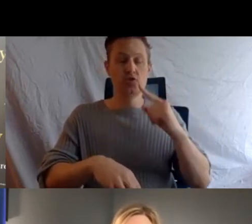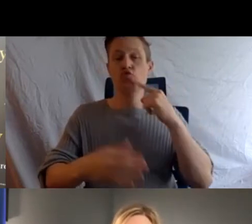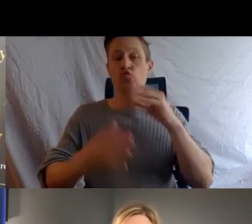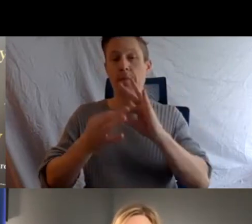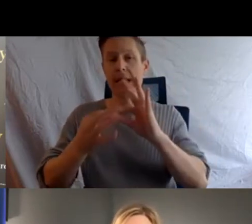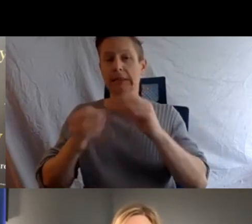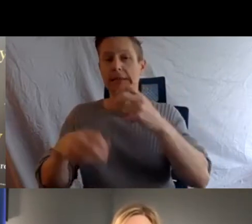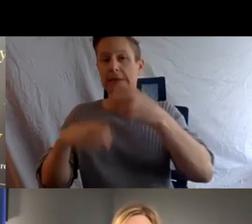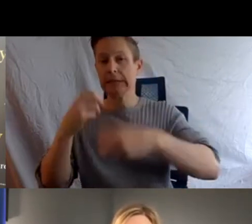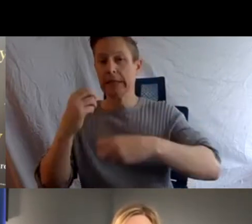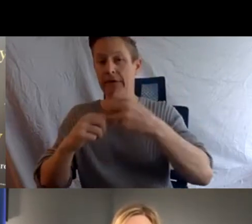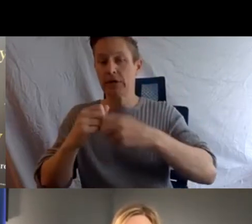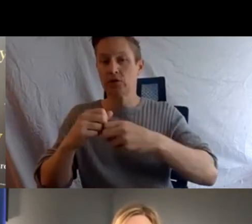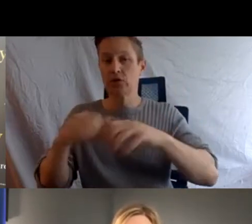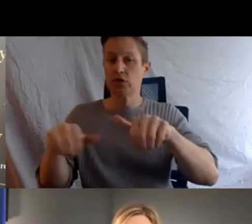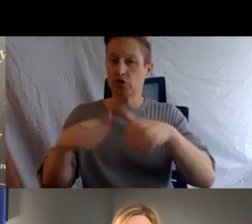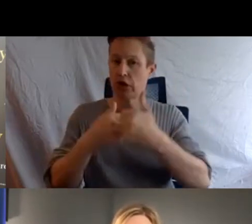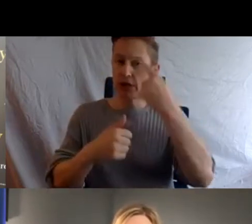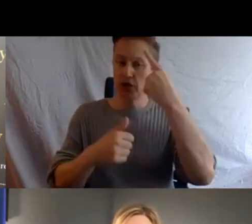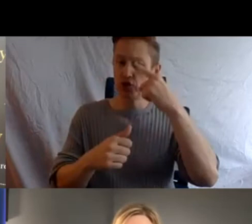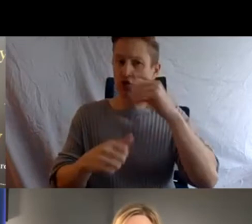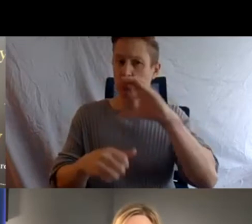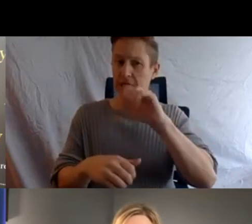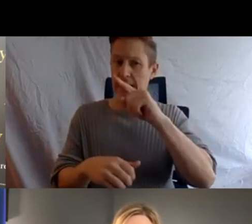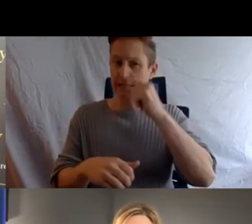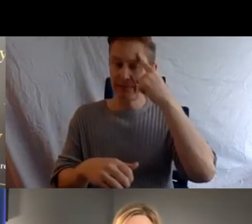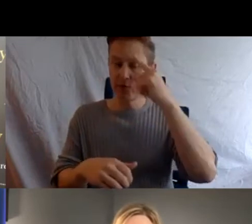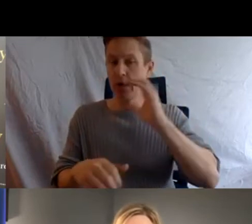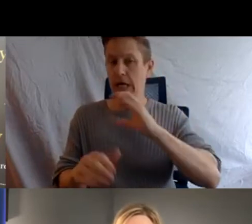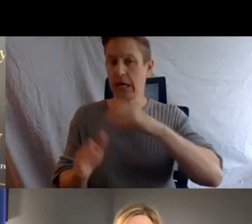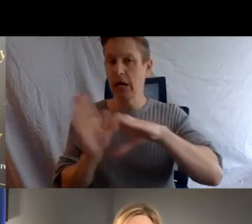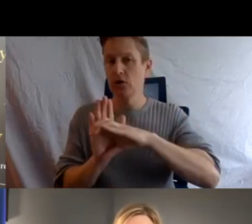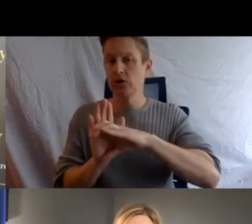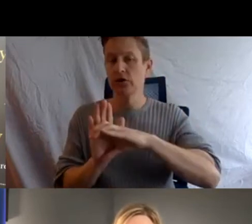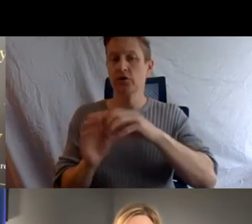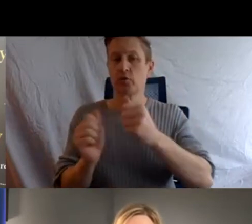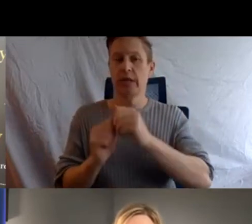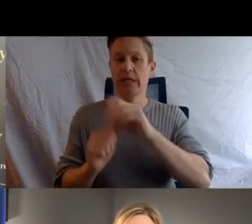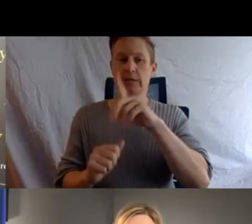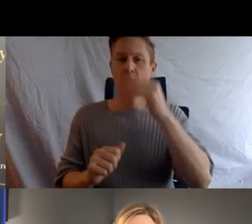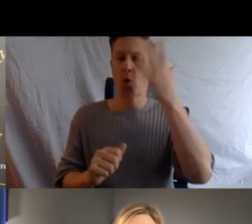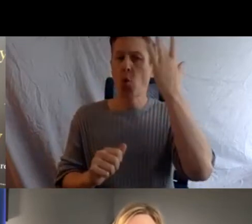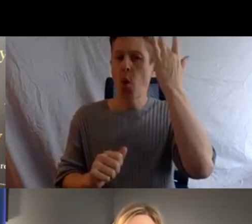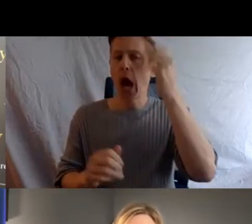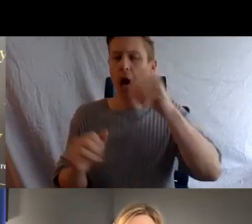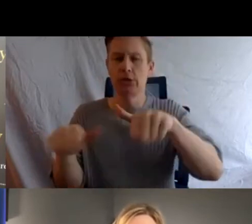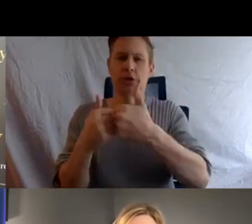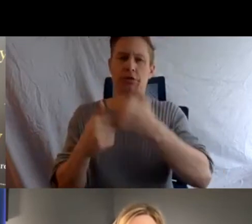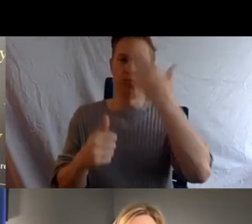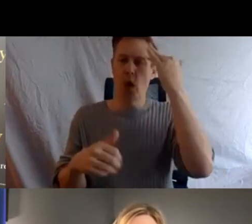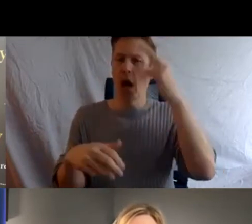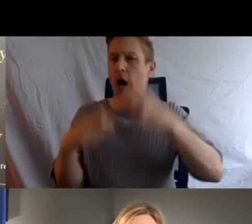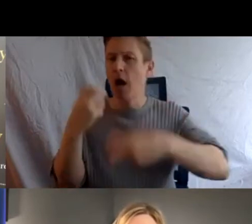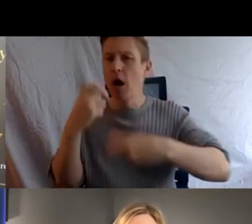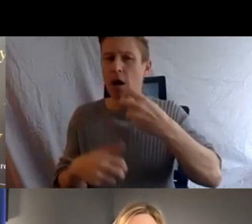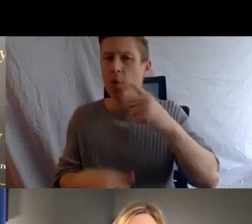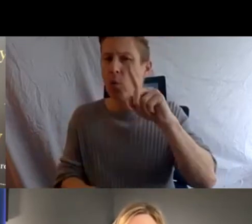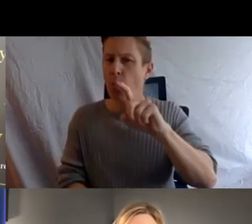hard/challenging to cast characters with disabilities. What is so challenging, and why do you think it's hard?